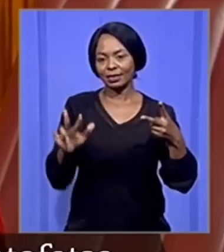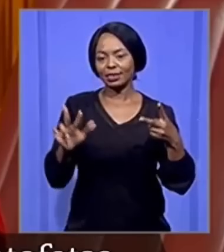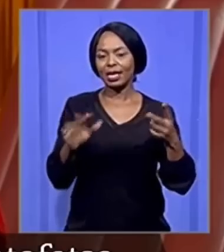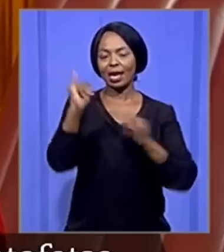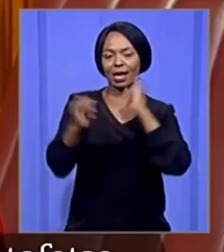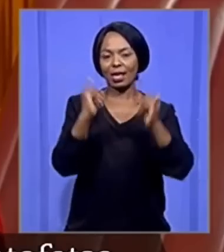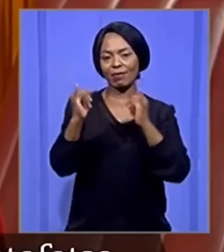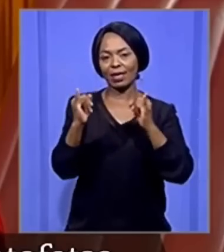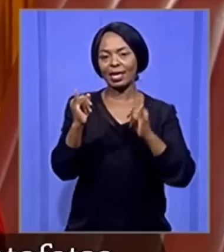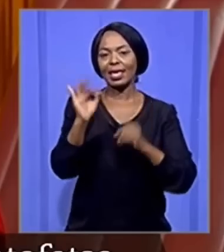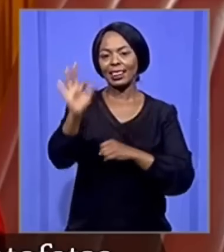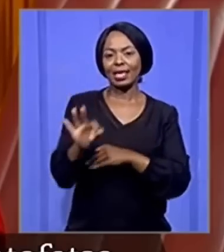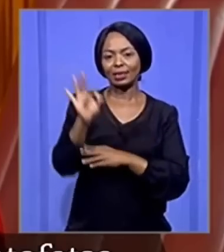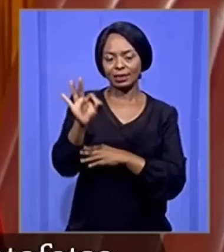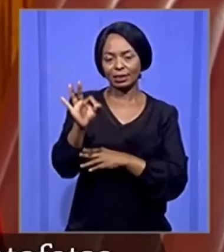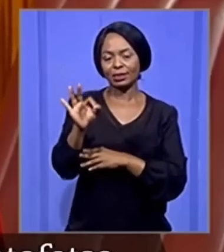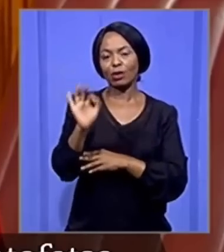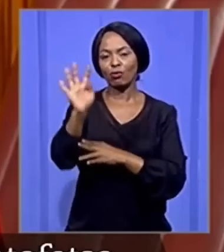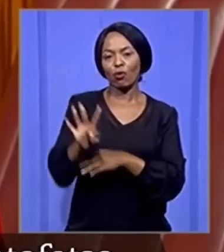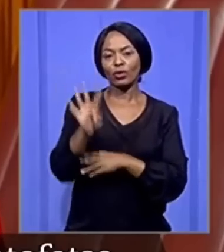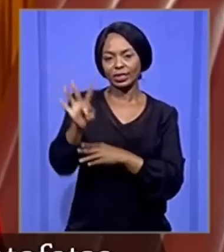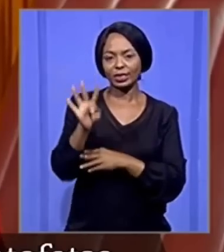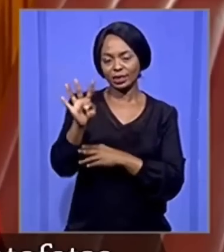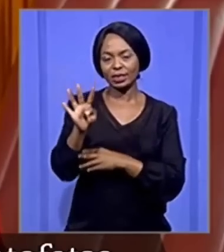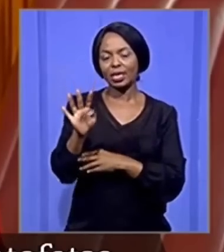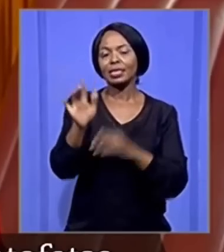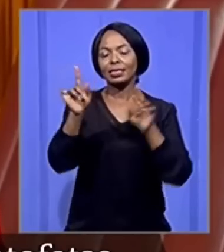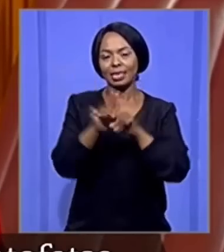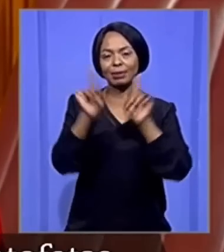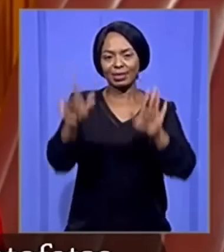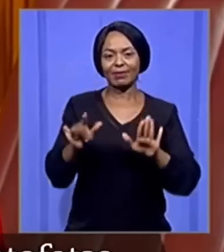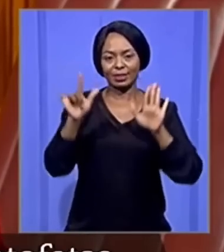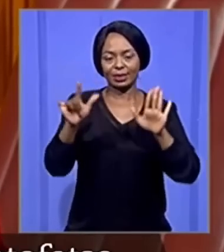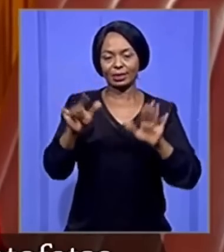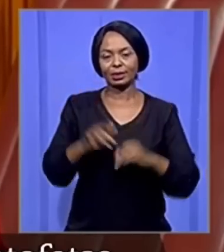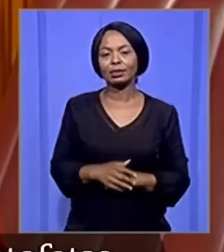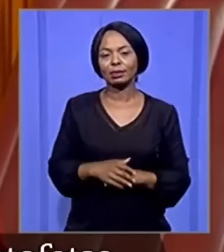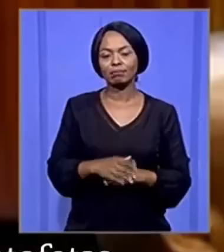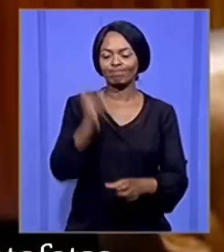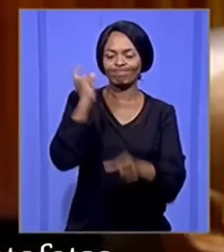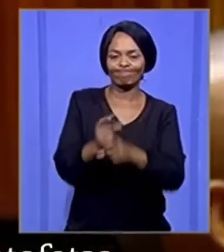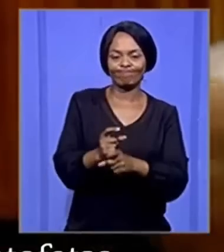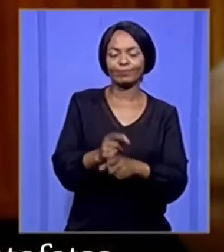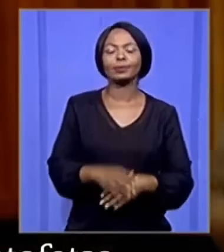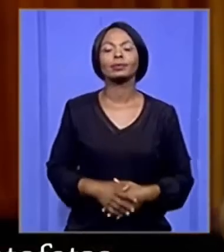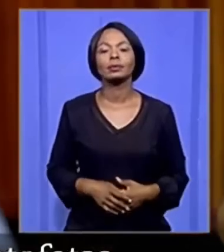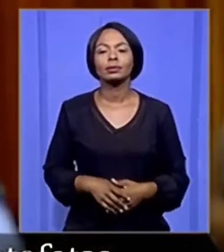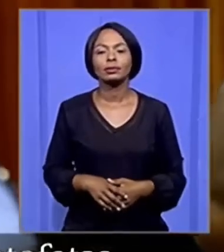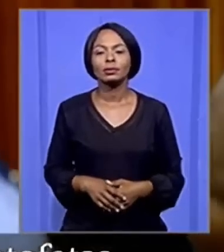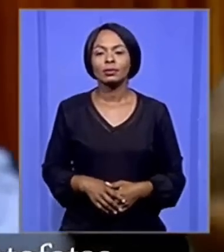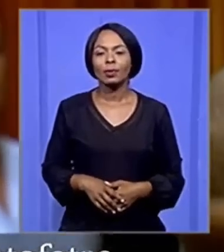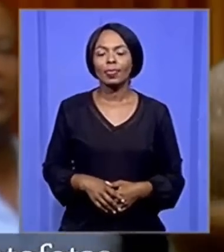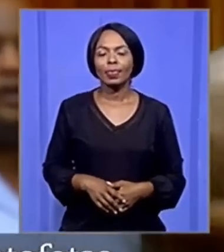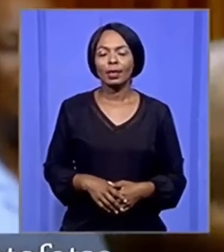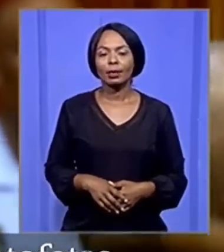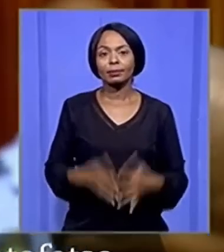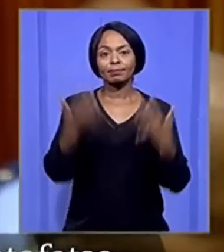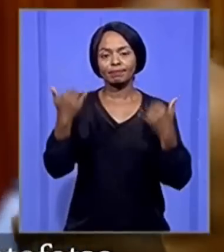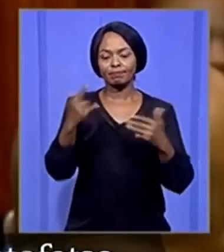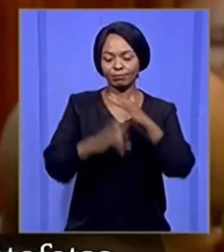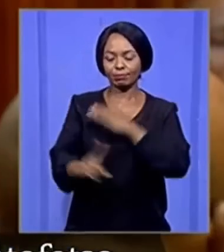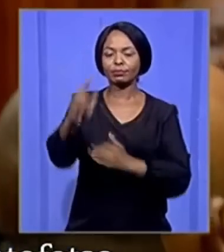11, 13, 14, and 17 is refused. Tsheko e tla tswelela kwa kgotlatshekelo kgolo